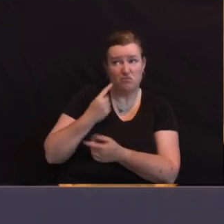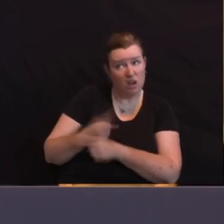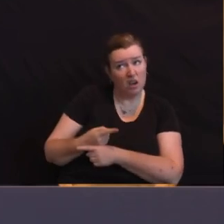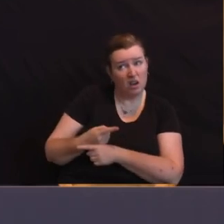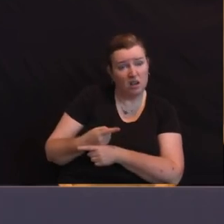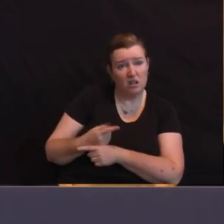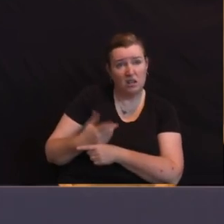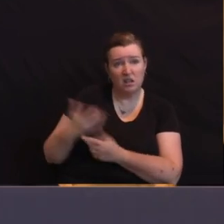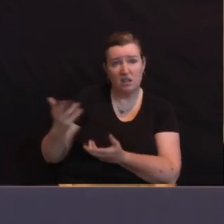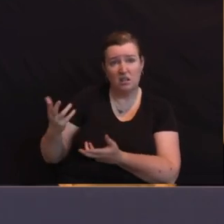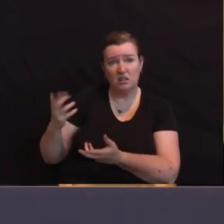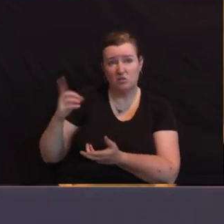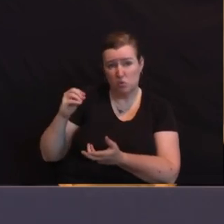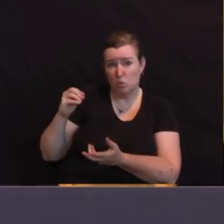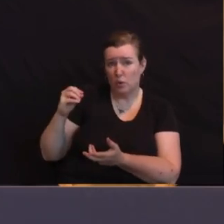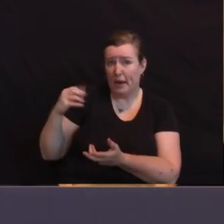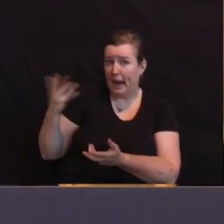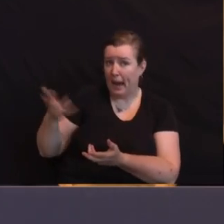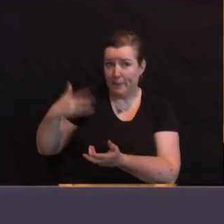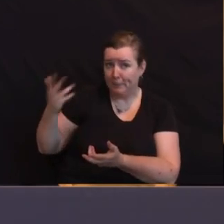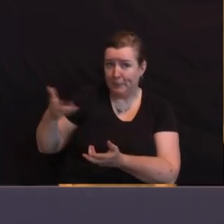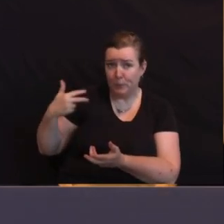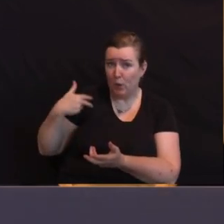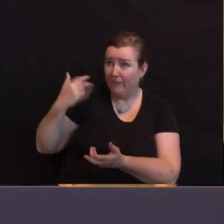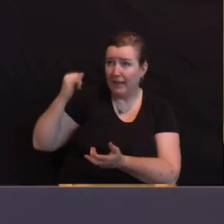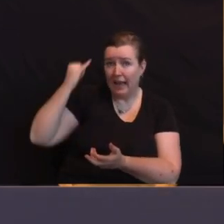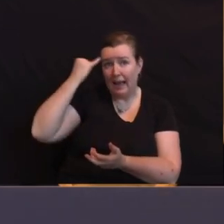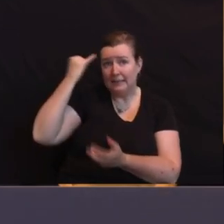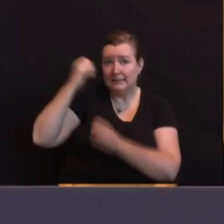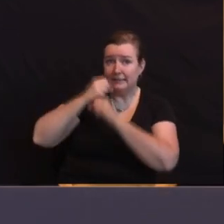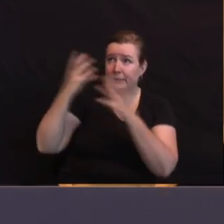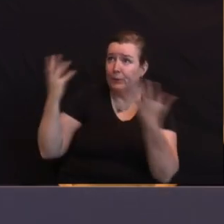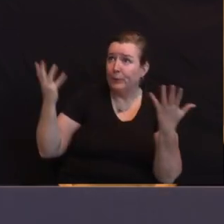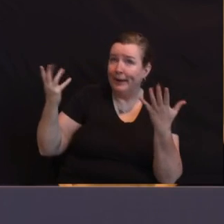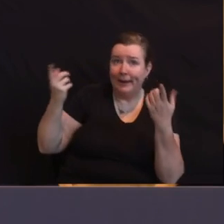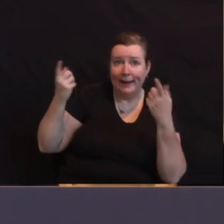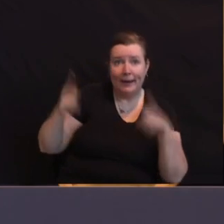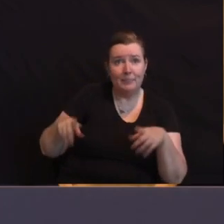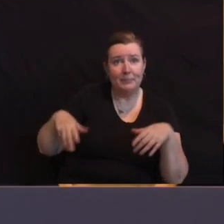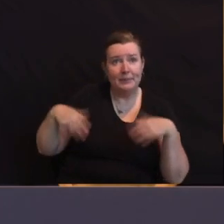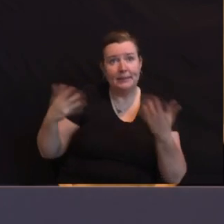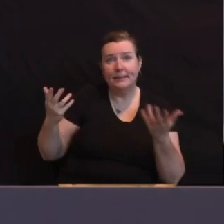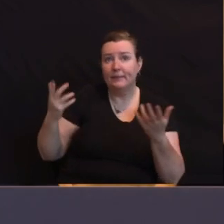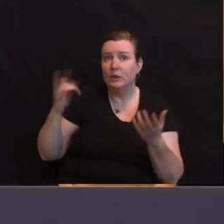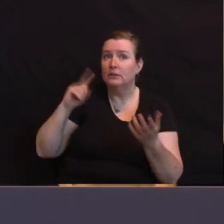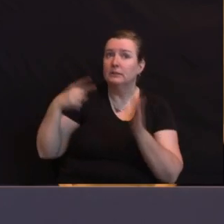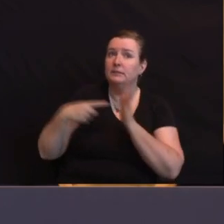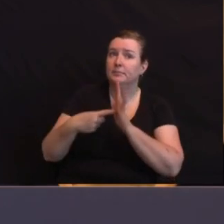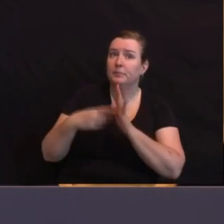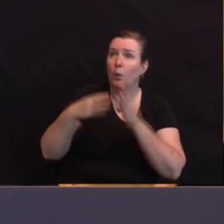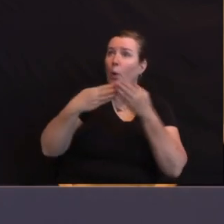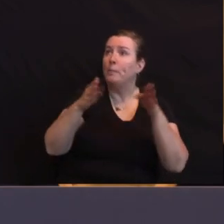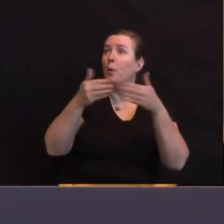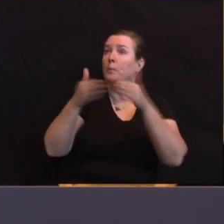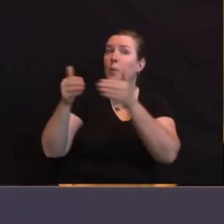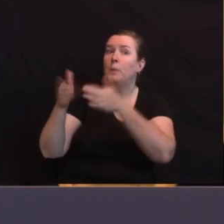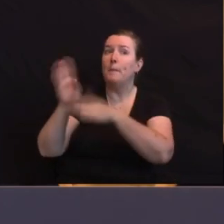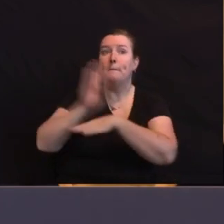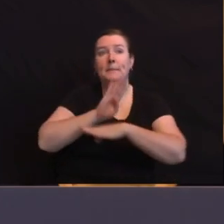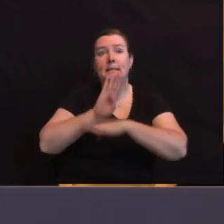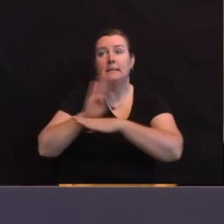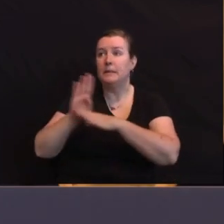Do we have a sense about what may happen in terms of possible pullback? I know you had mentioned everything's on the table. Could